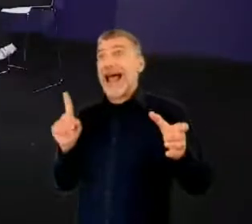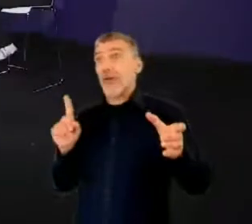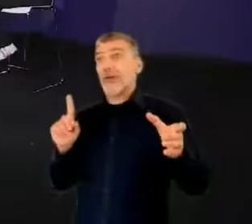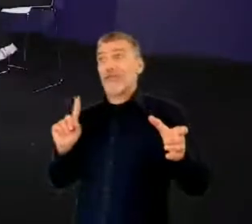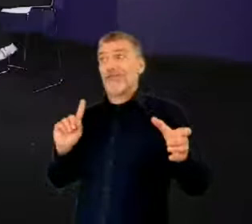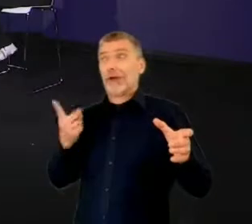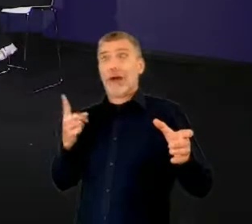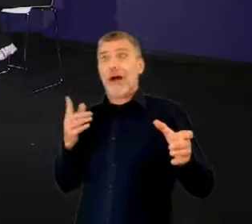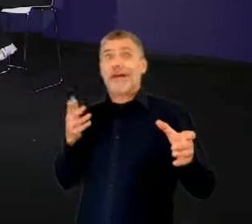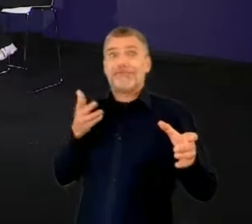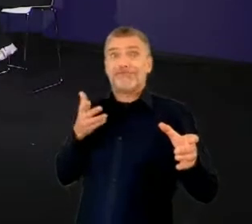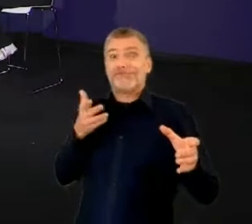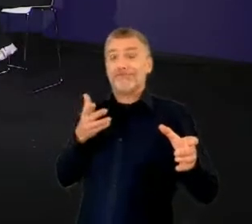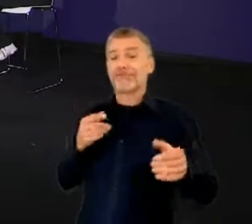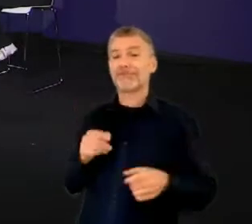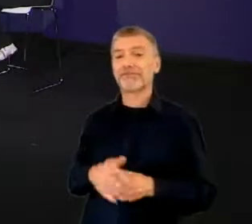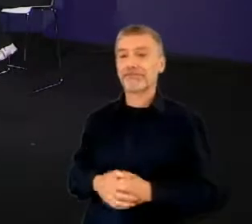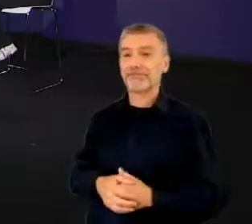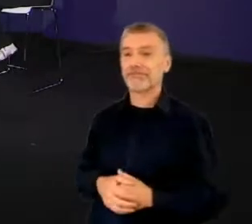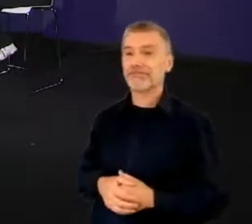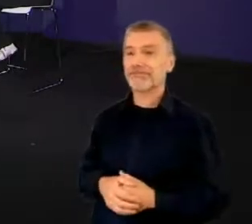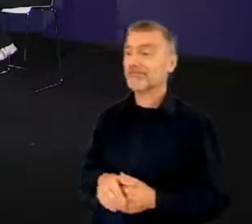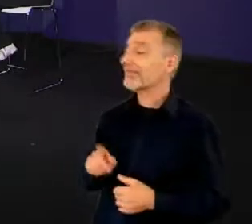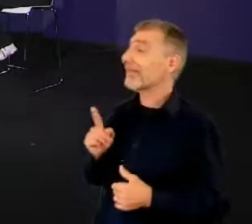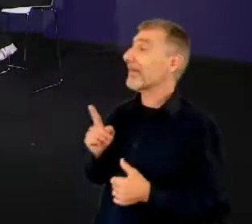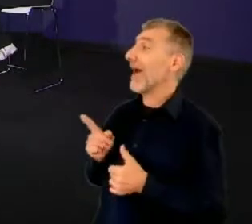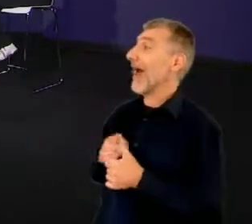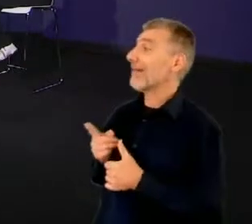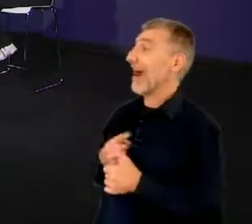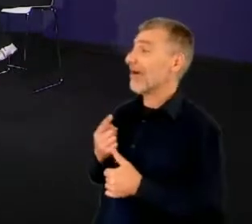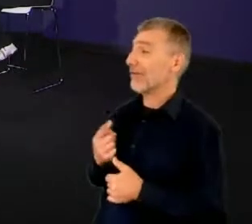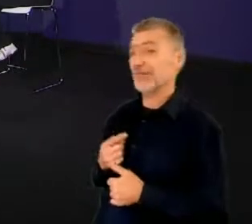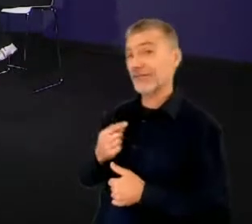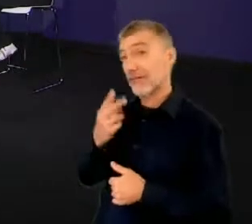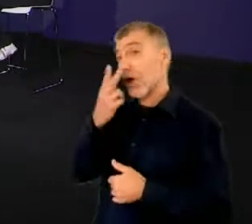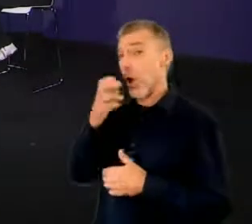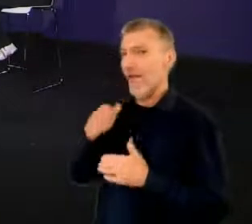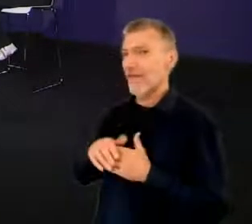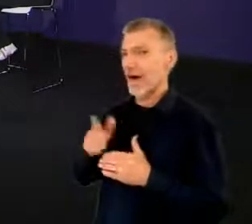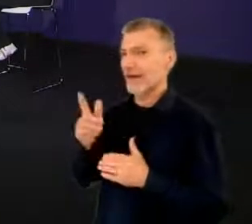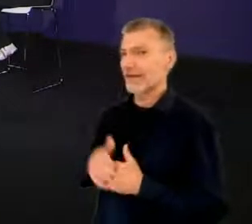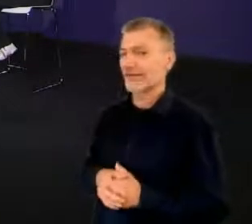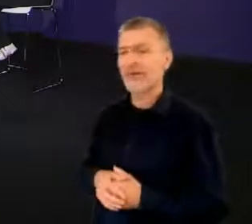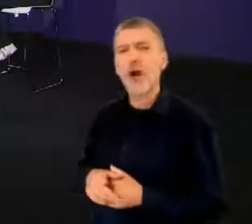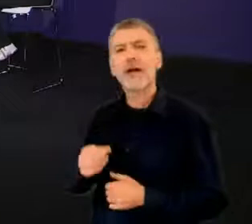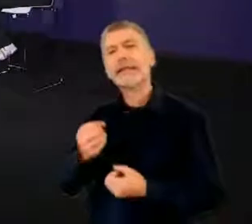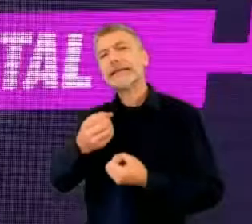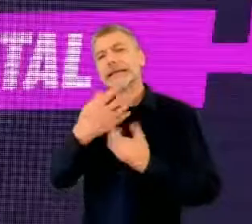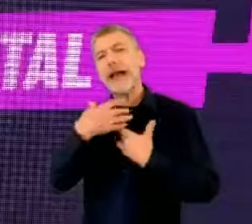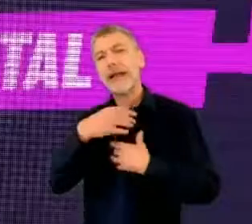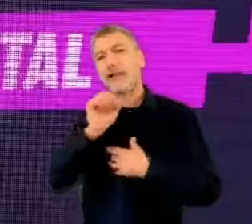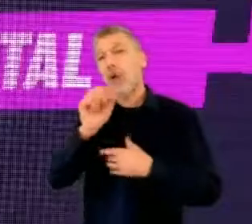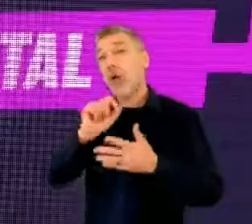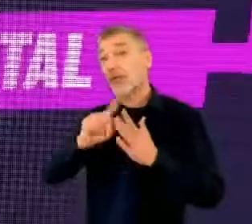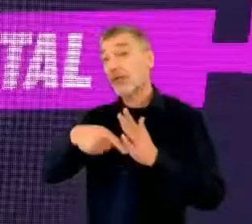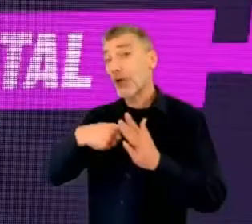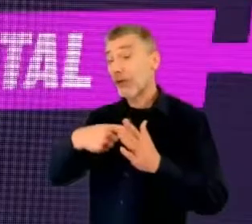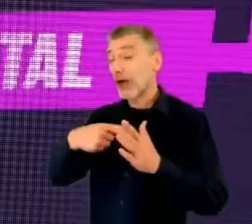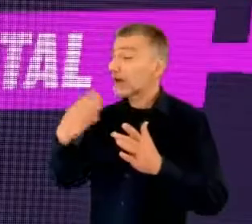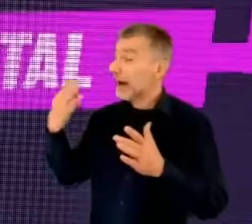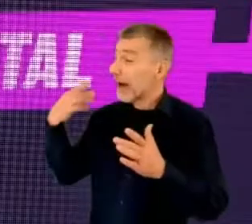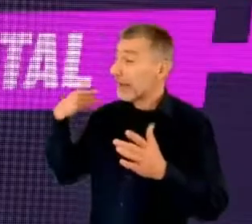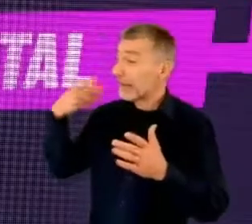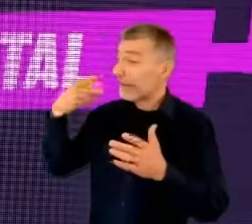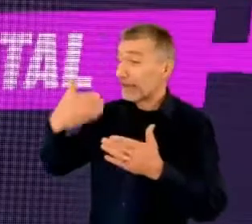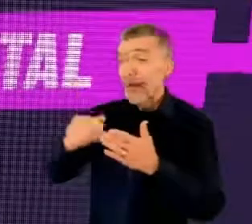Alvaro, old friend, tell us about any projects that you've worked on that actually went wrong